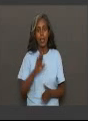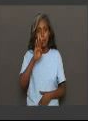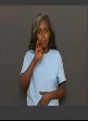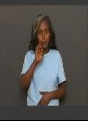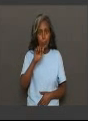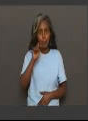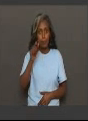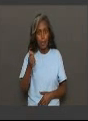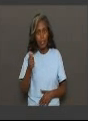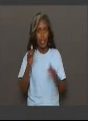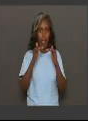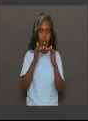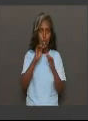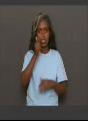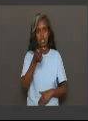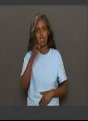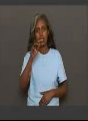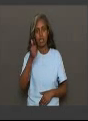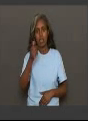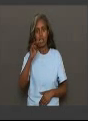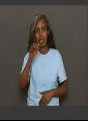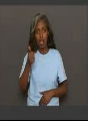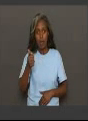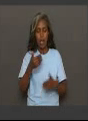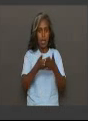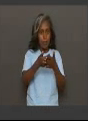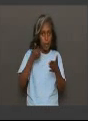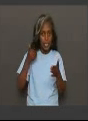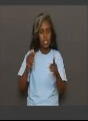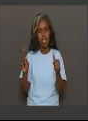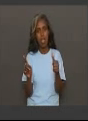Beta equals gamma minus alpha.